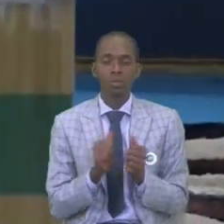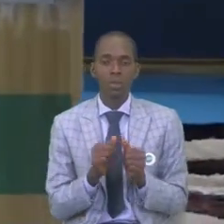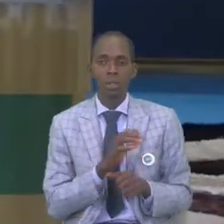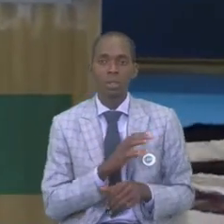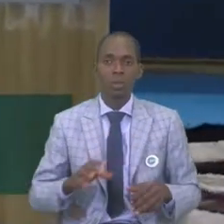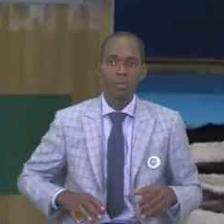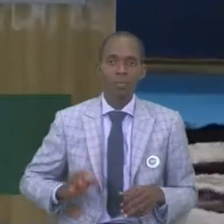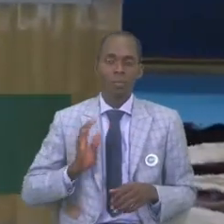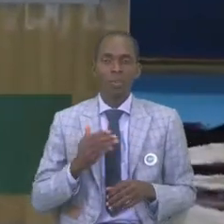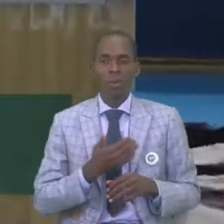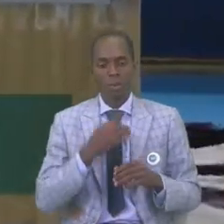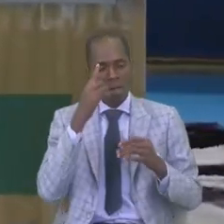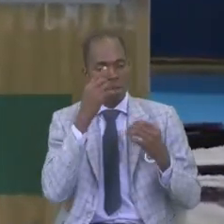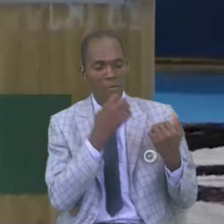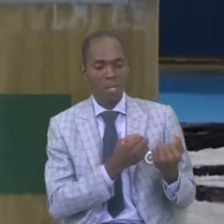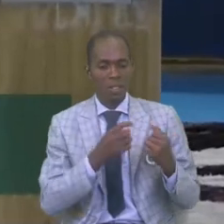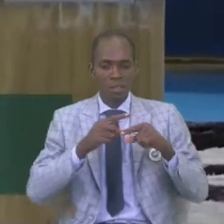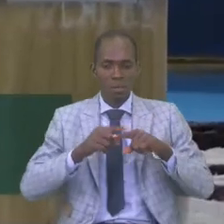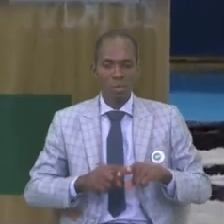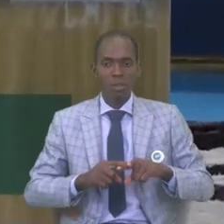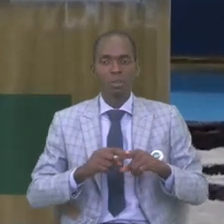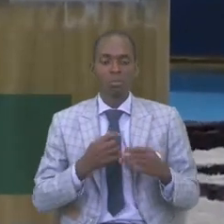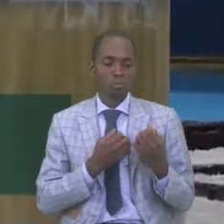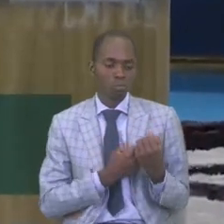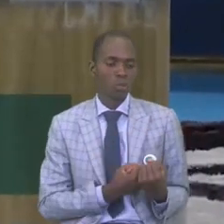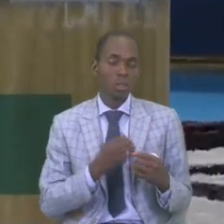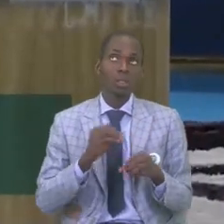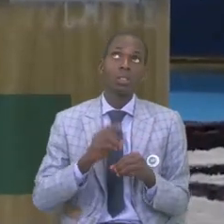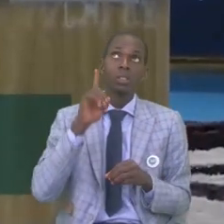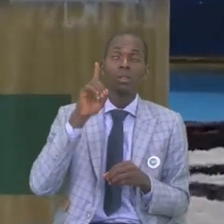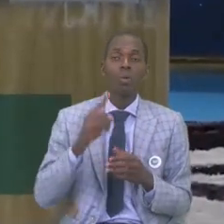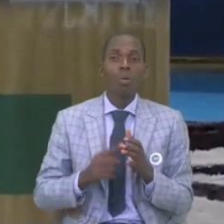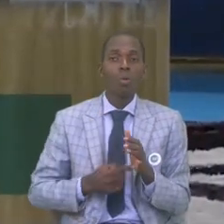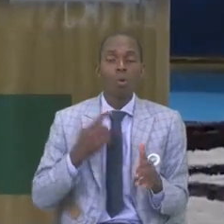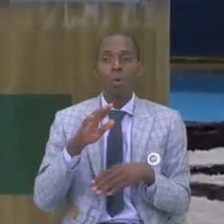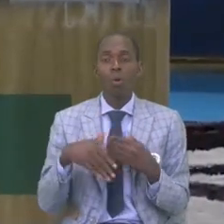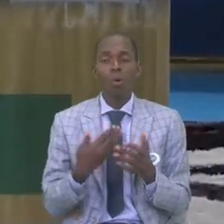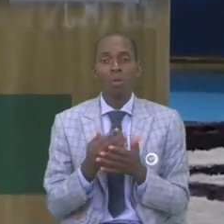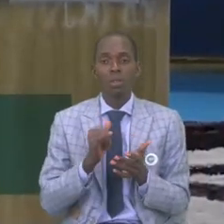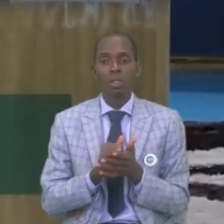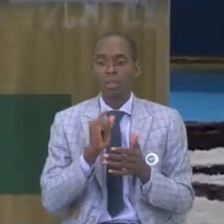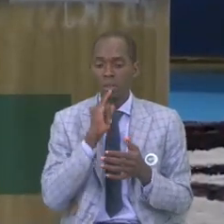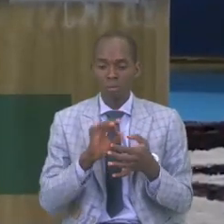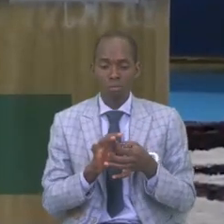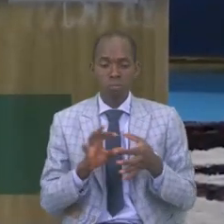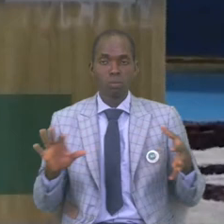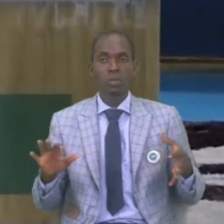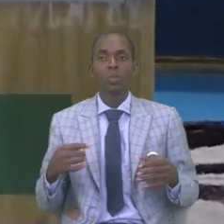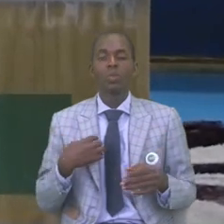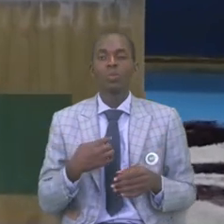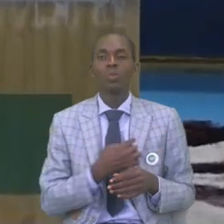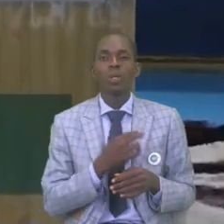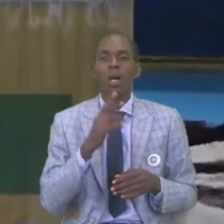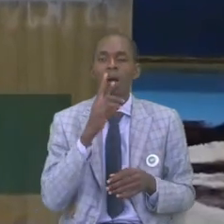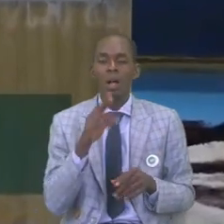our trust, and our confidence in him, once that is disconnected, we're as good as